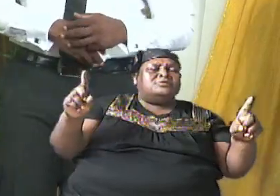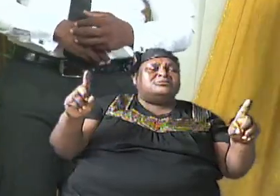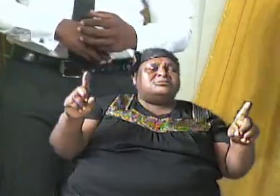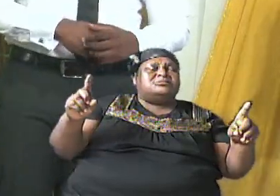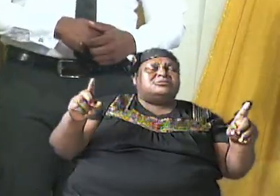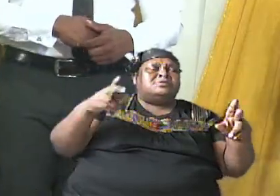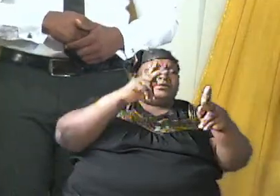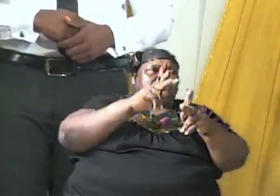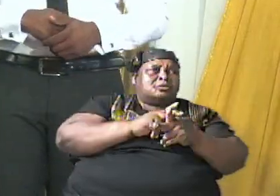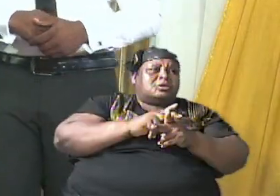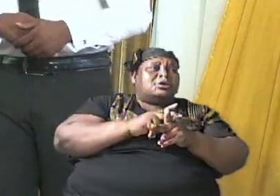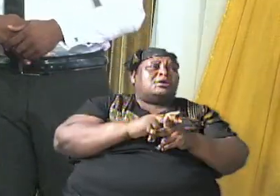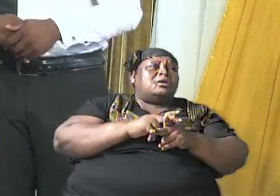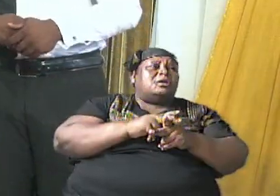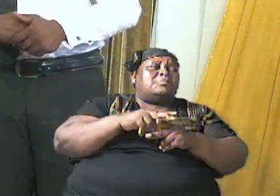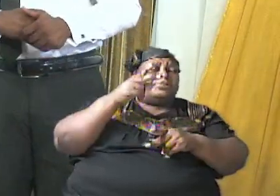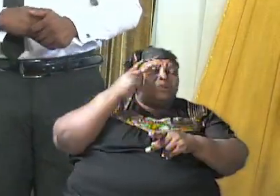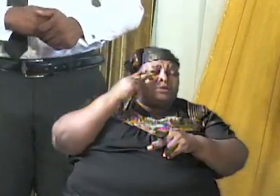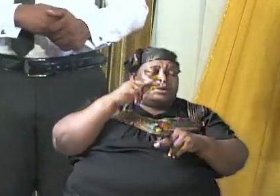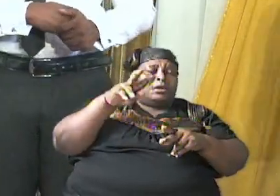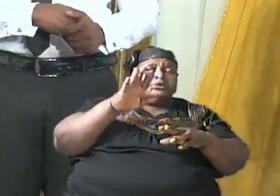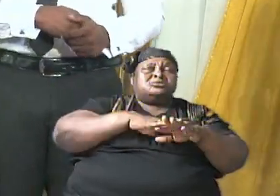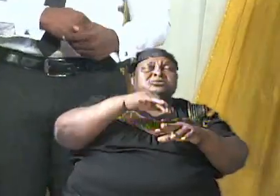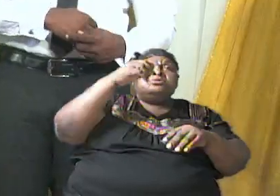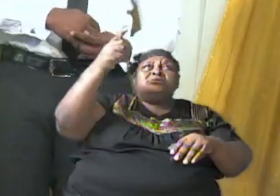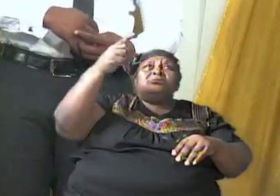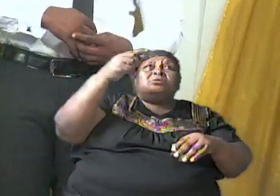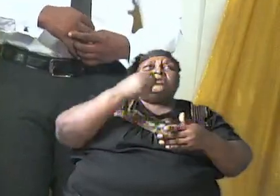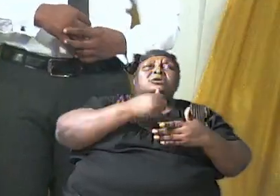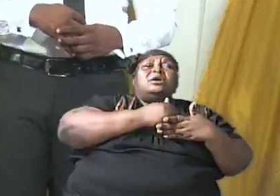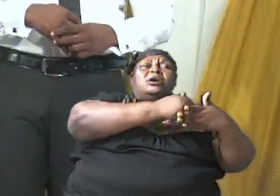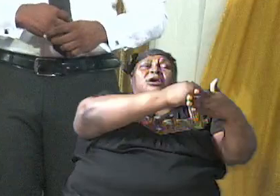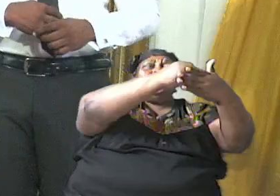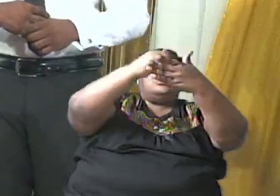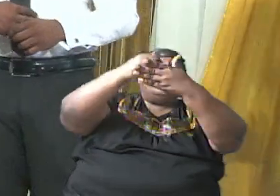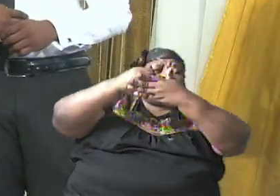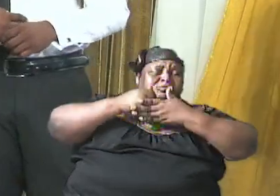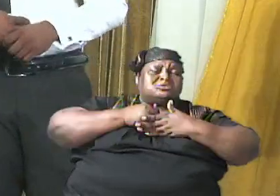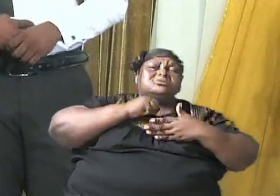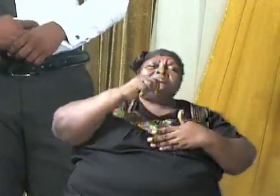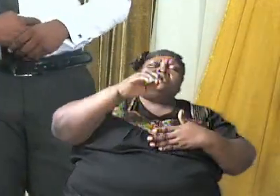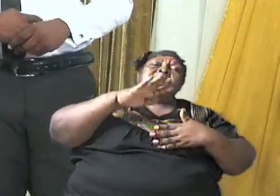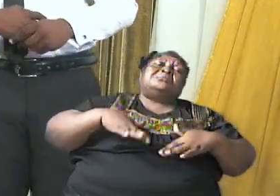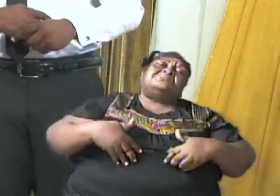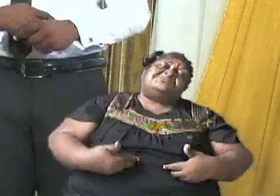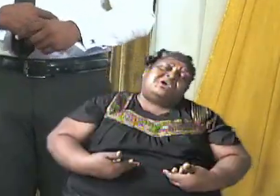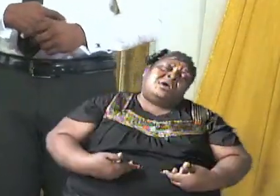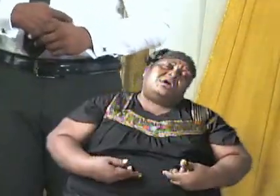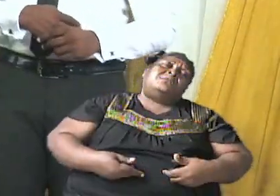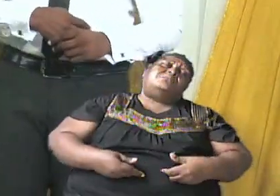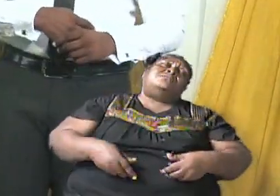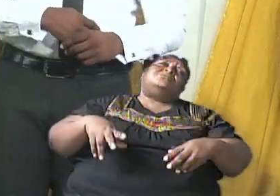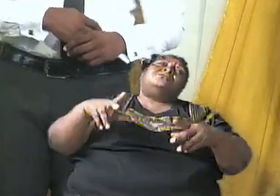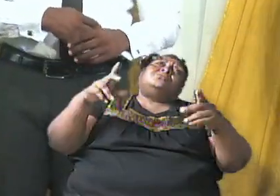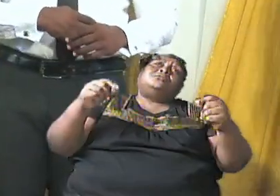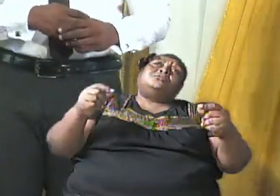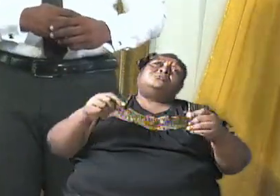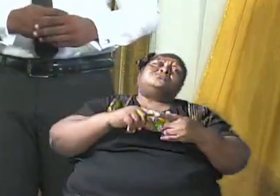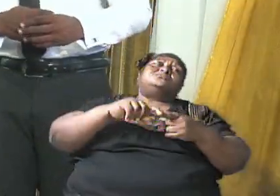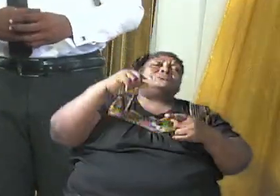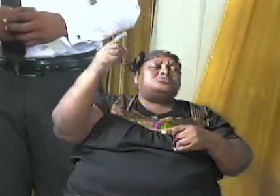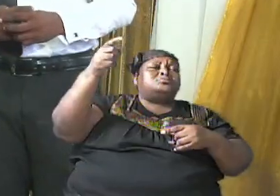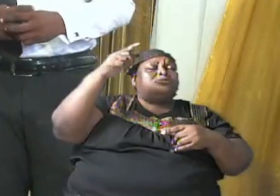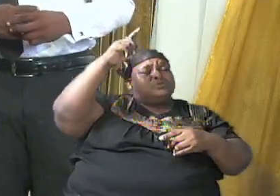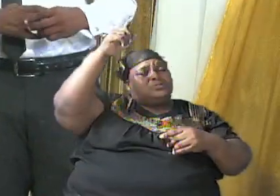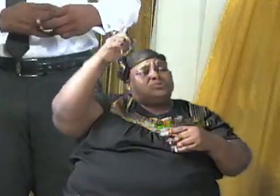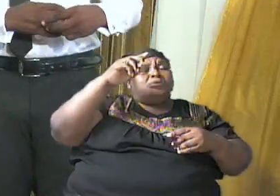that you will keep our minds upon you. Help us not to become weary, but Lord Jesus, God, that we will look to you, knowing that